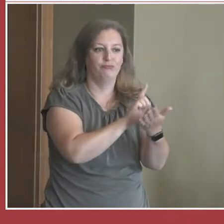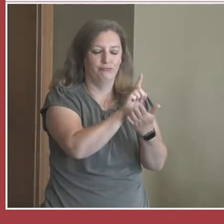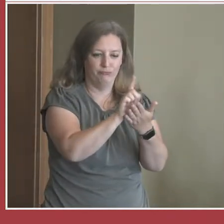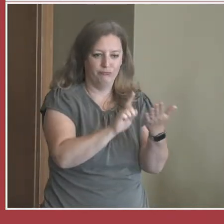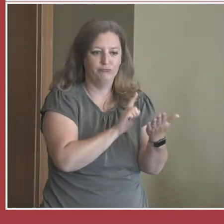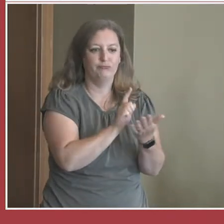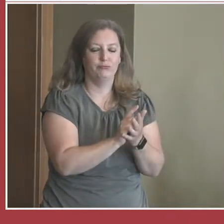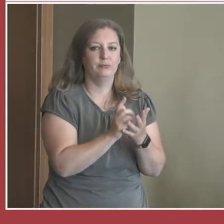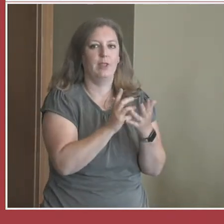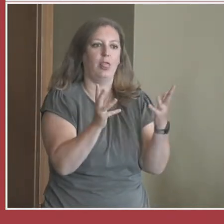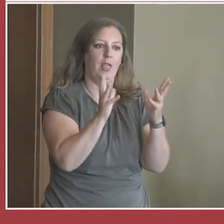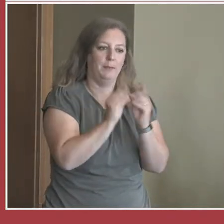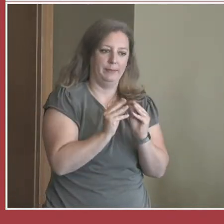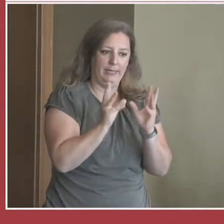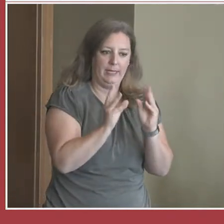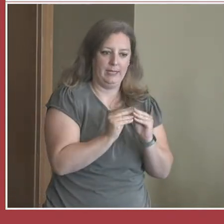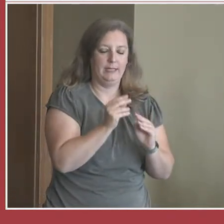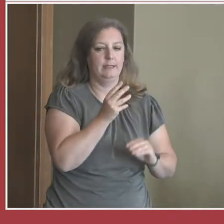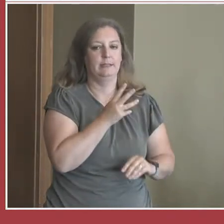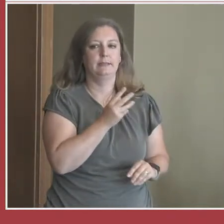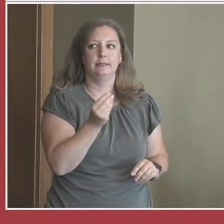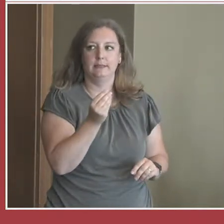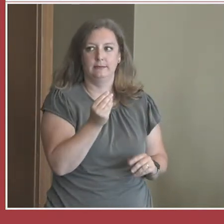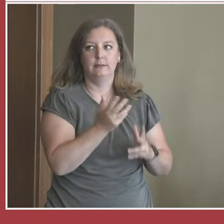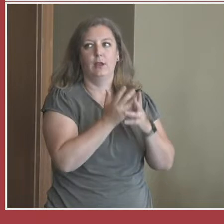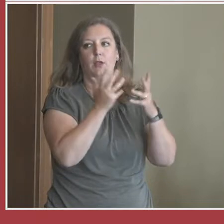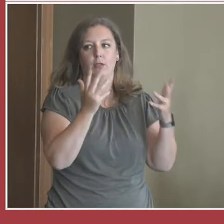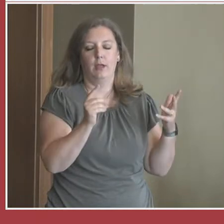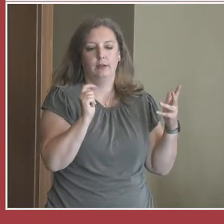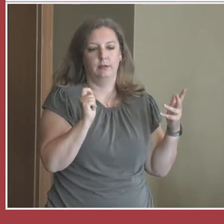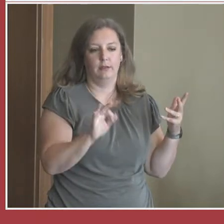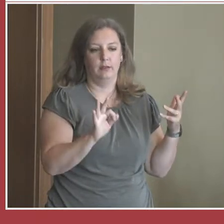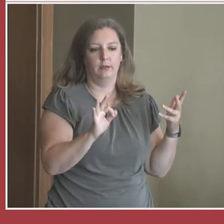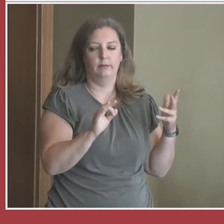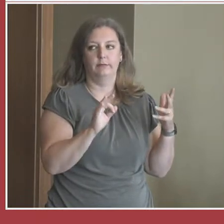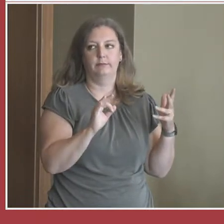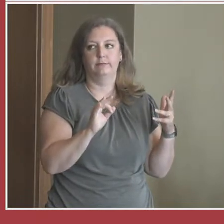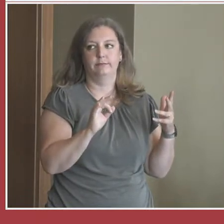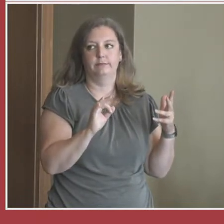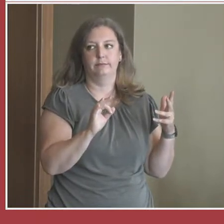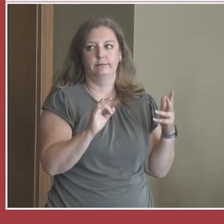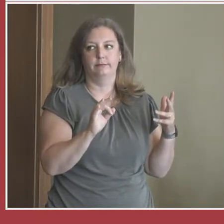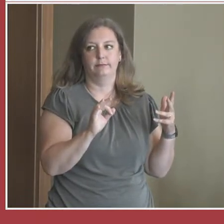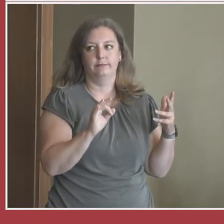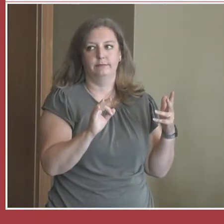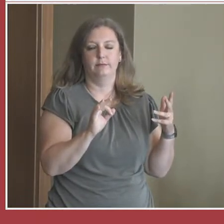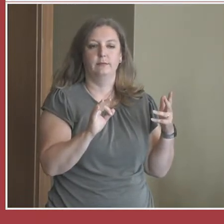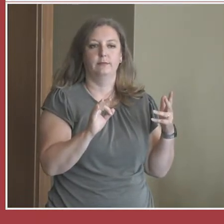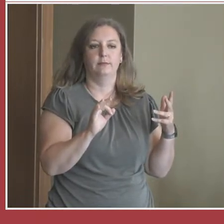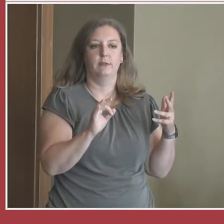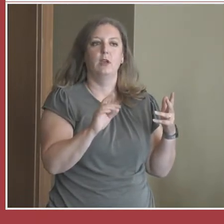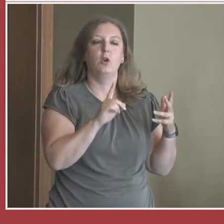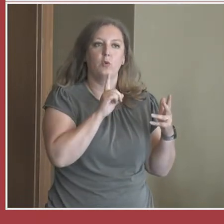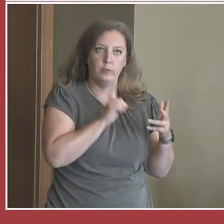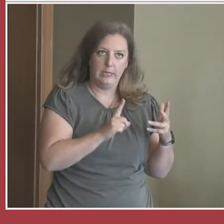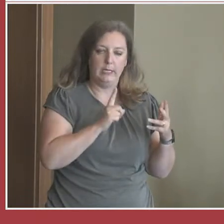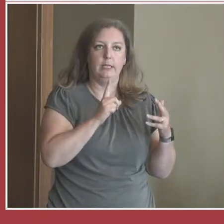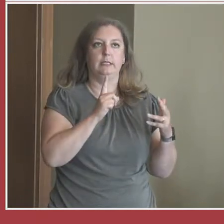of meetings, and a lot of well, I wouldn't say on the fly, well thought